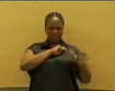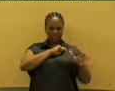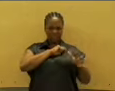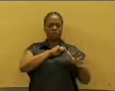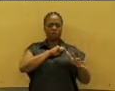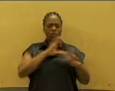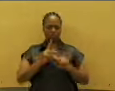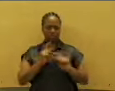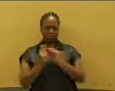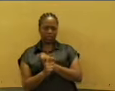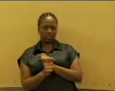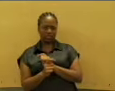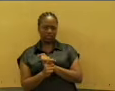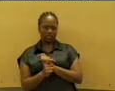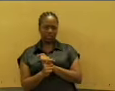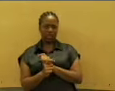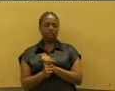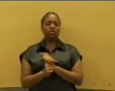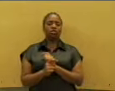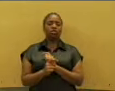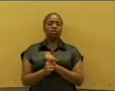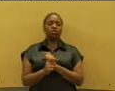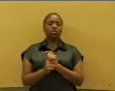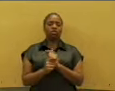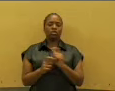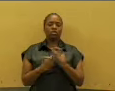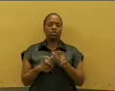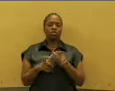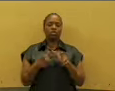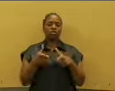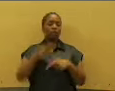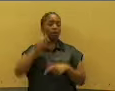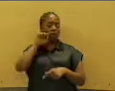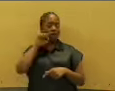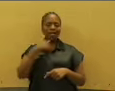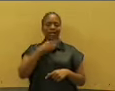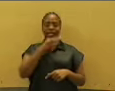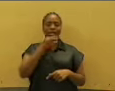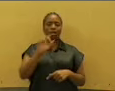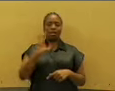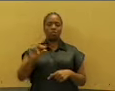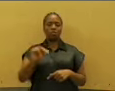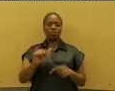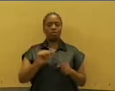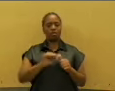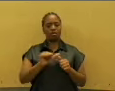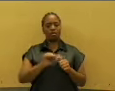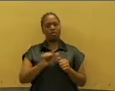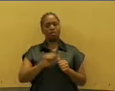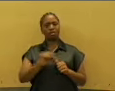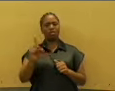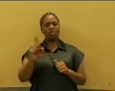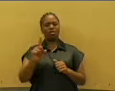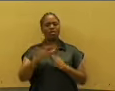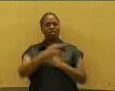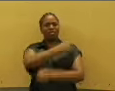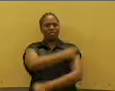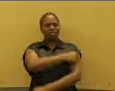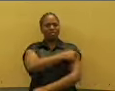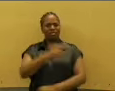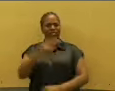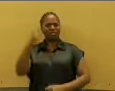process. And what happened is that psychologist referred them to a psychiatric hospital. And they were like, but I'm